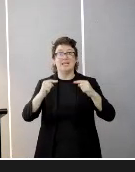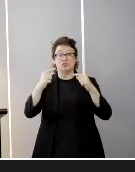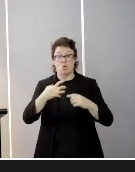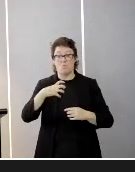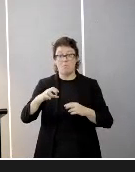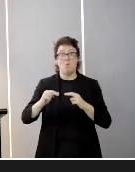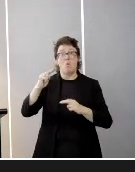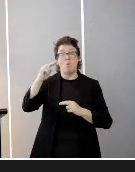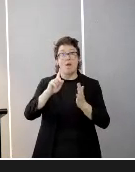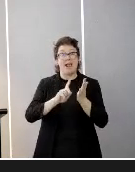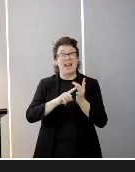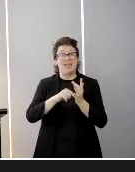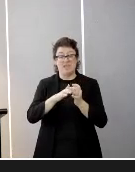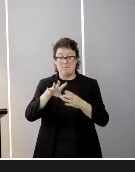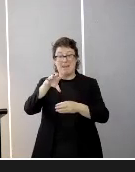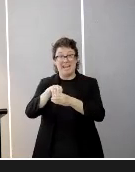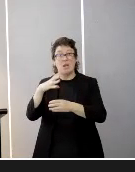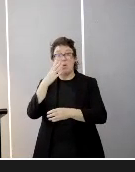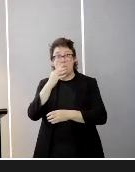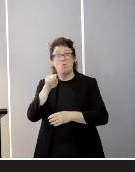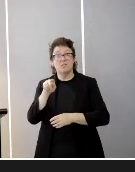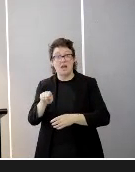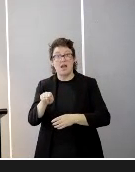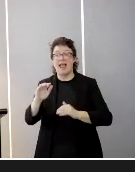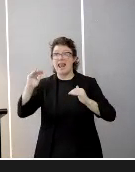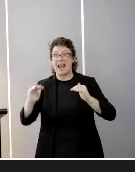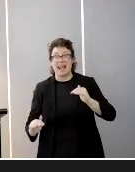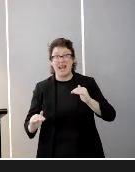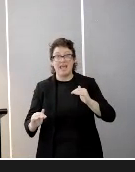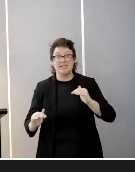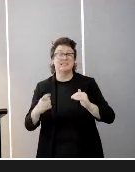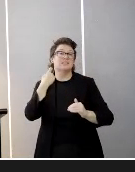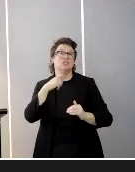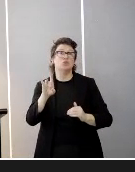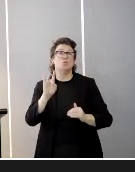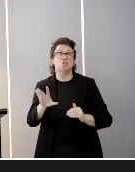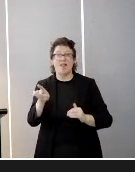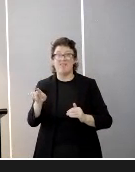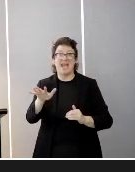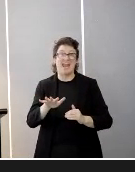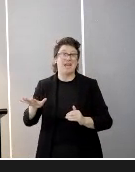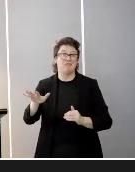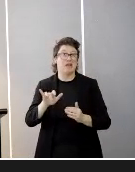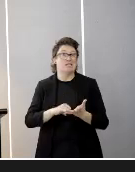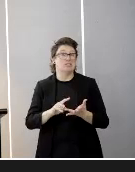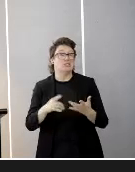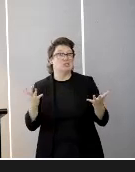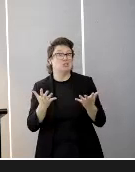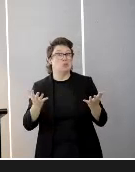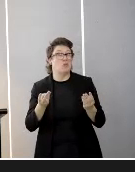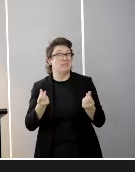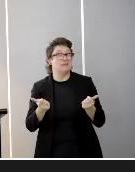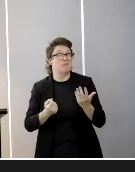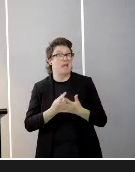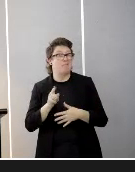water, like natural kind of sources of water, is associated with less suicide in that area. So something going on